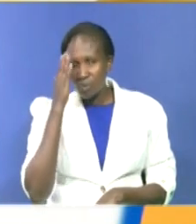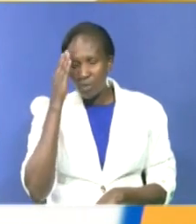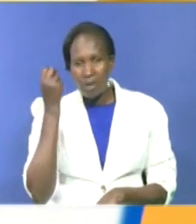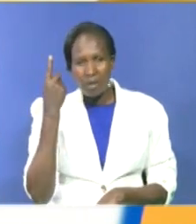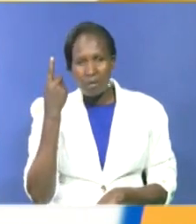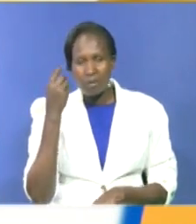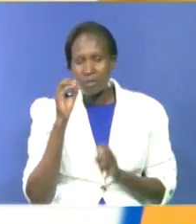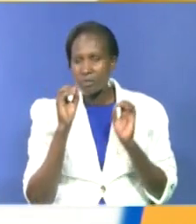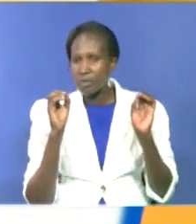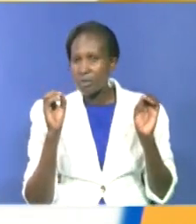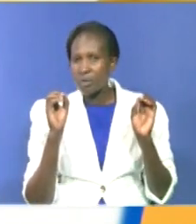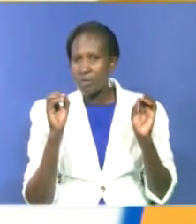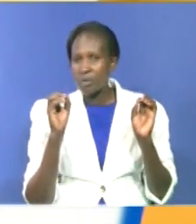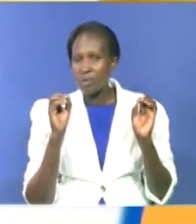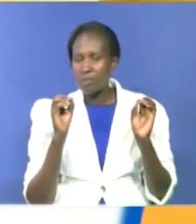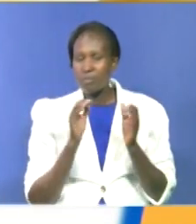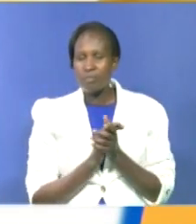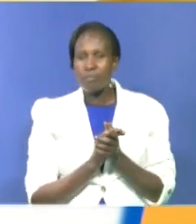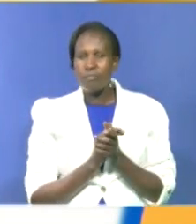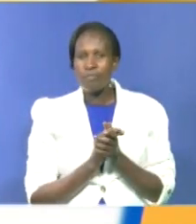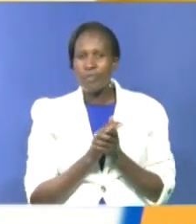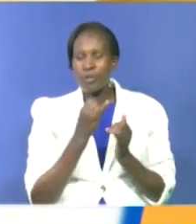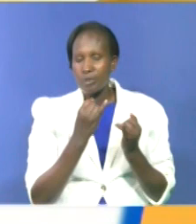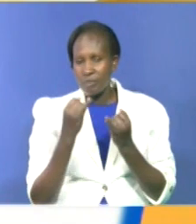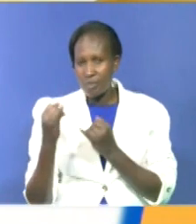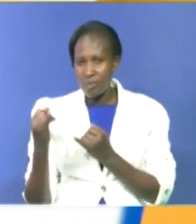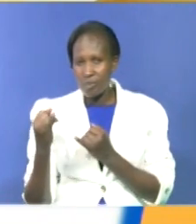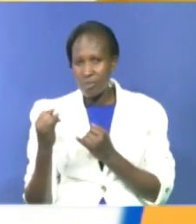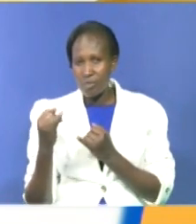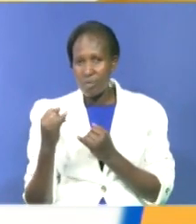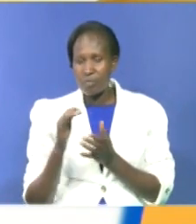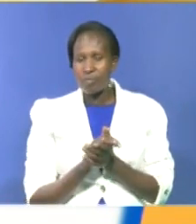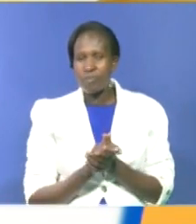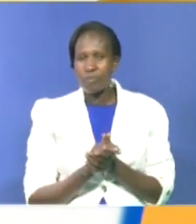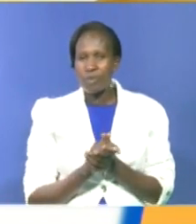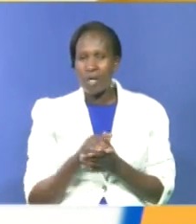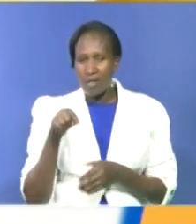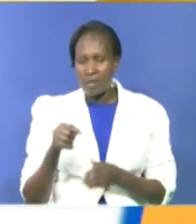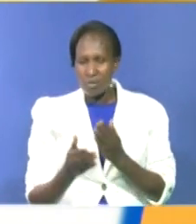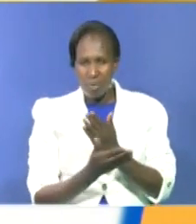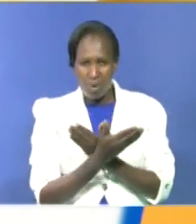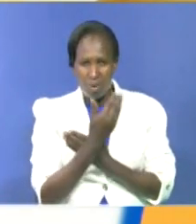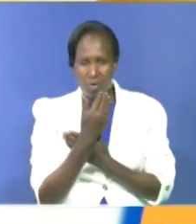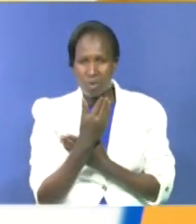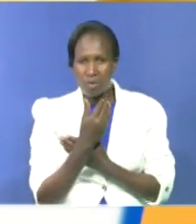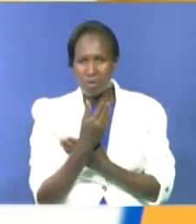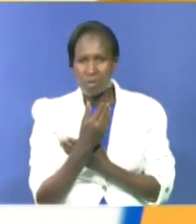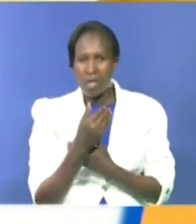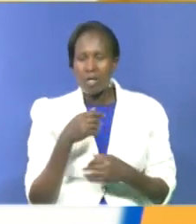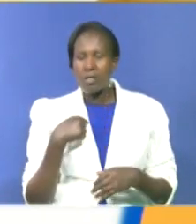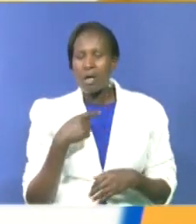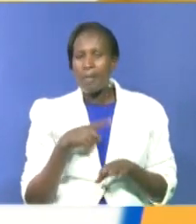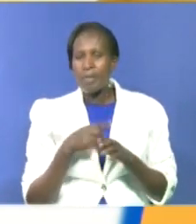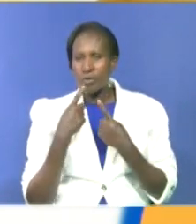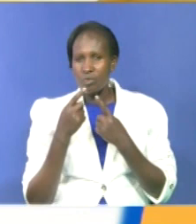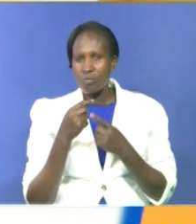understandable. Just this morning, I hope I am not even revealing anything I shoot in the IG. Just this morning, IG and I have just spoken about a